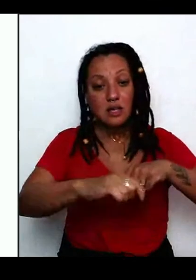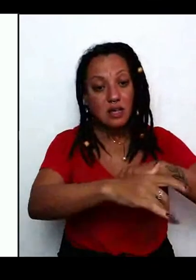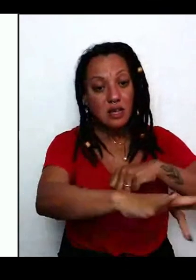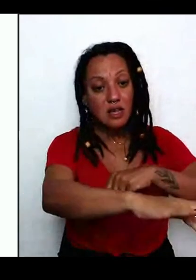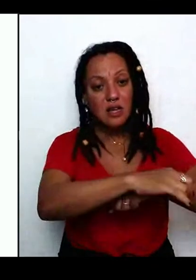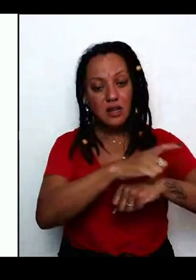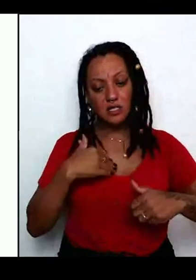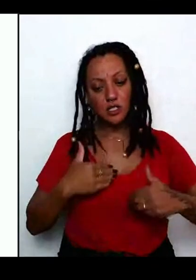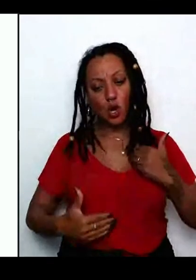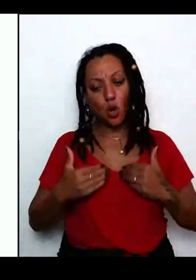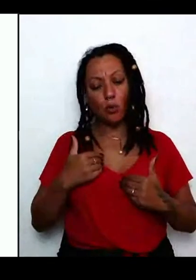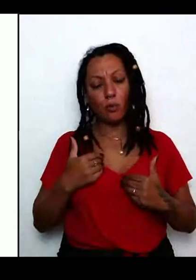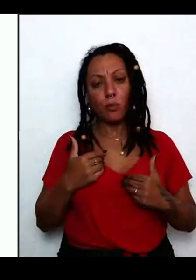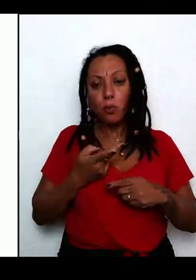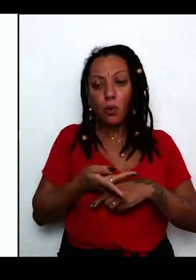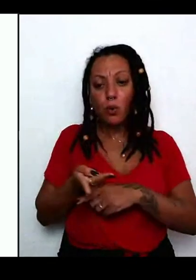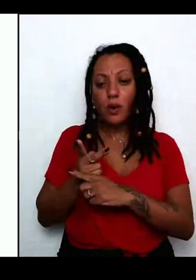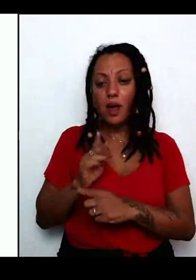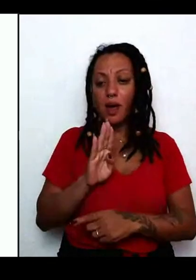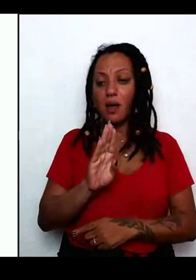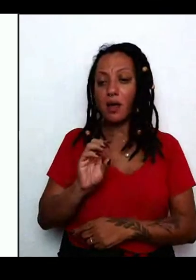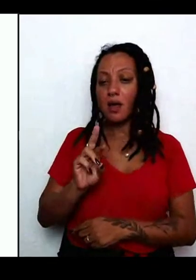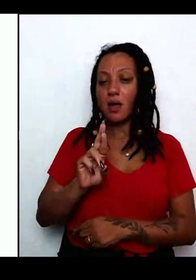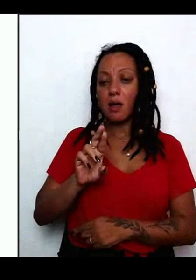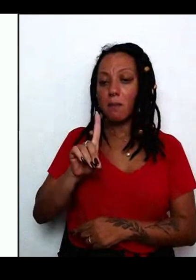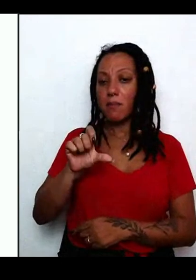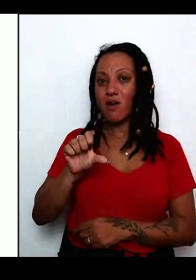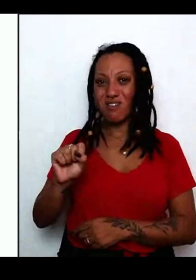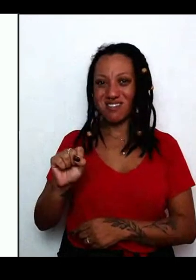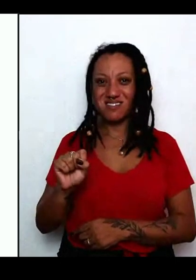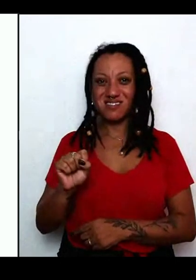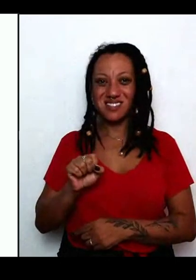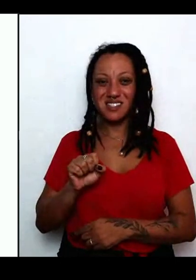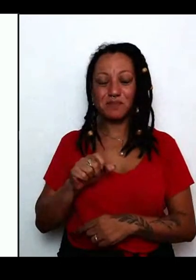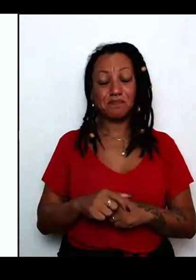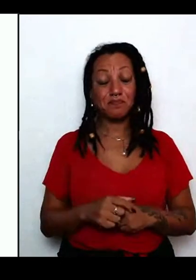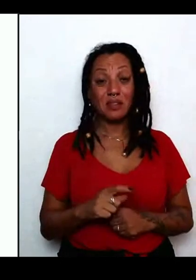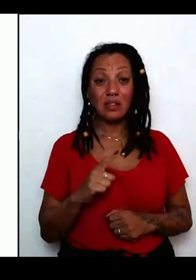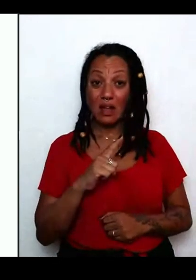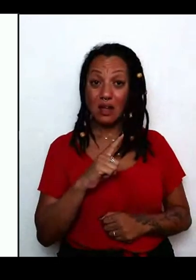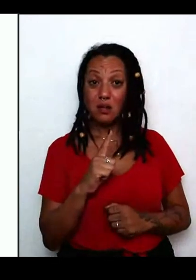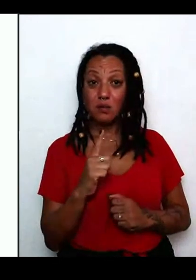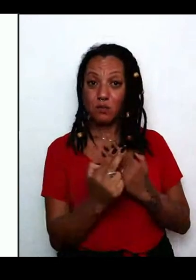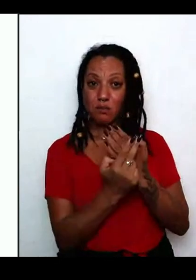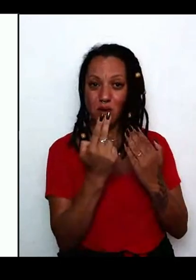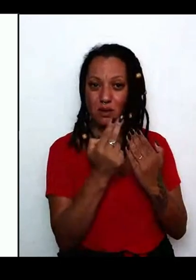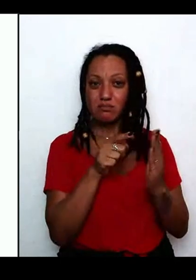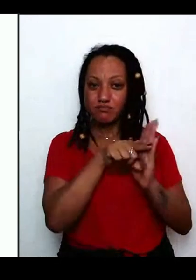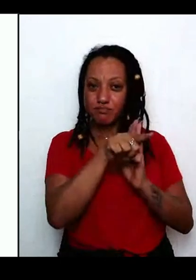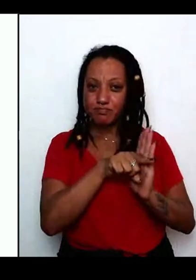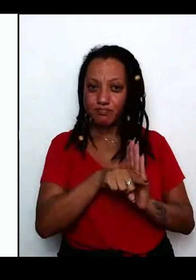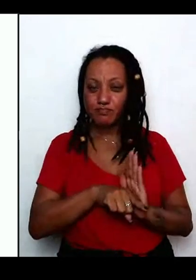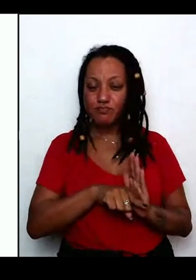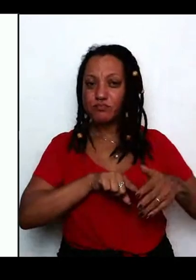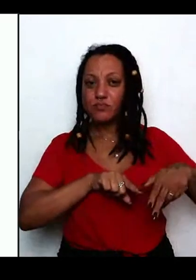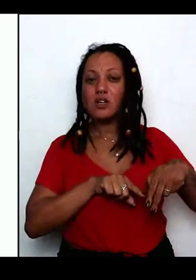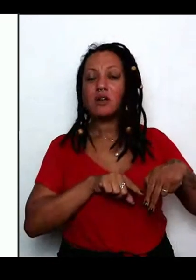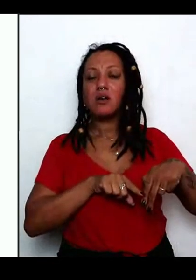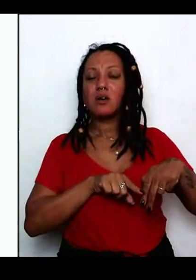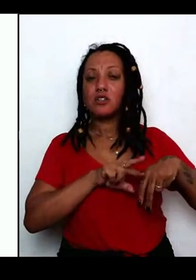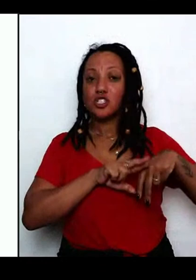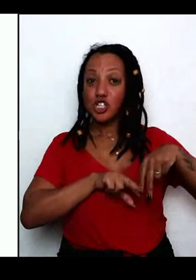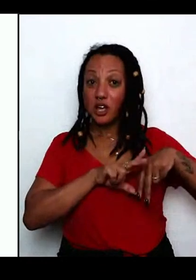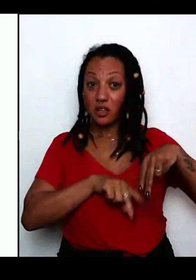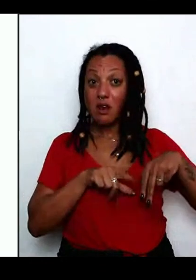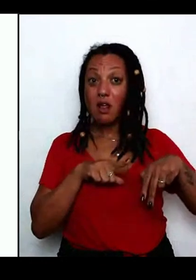the gender studies scholar working at the intersection of African diaspora and settler colonialism offers the geologic formation of the